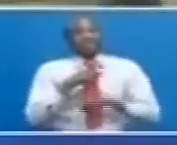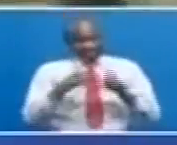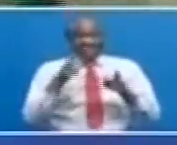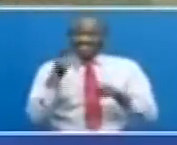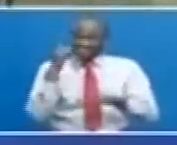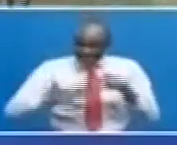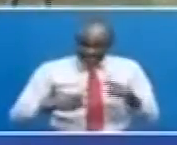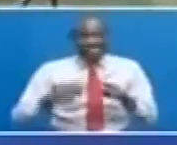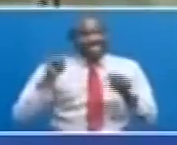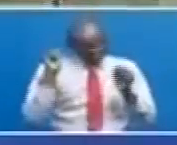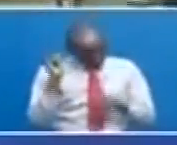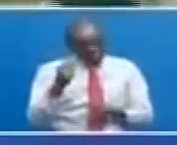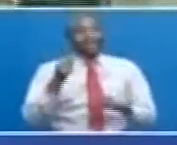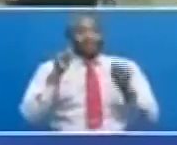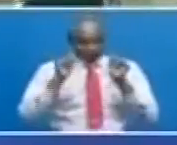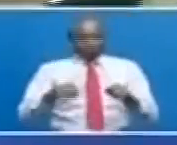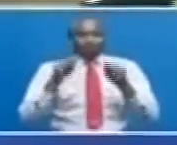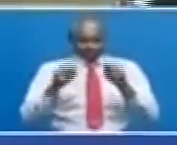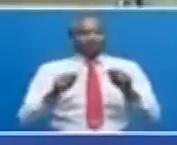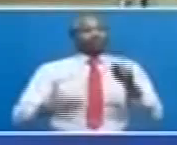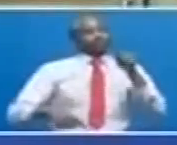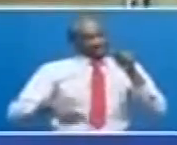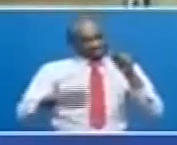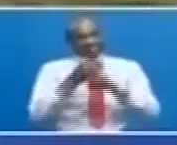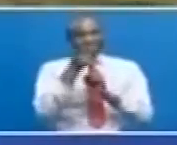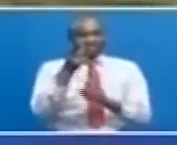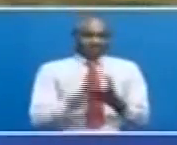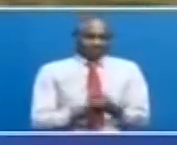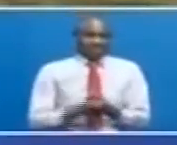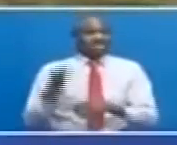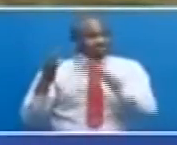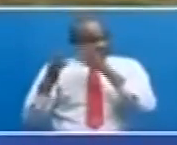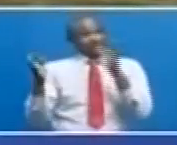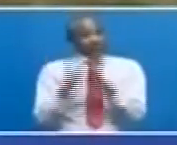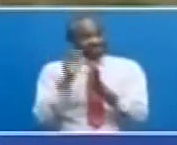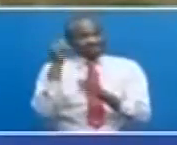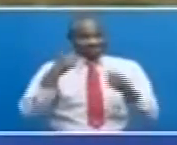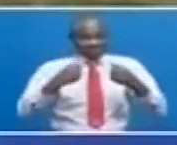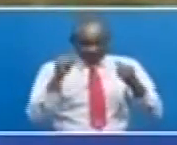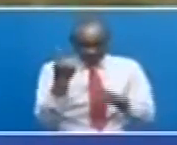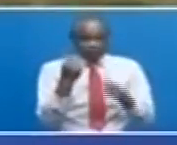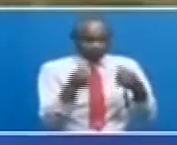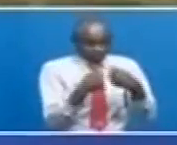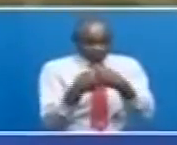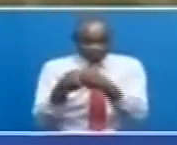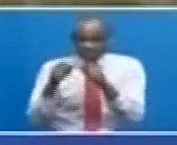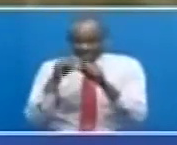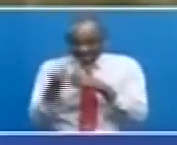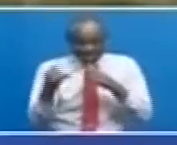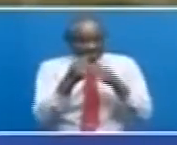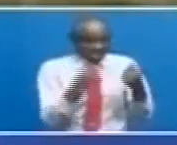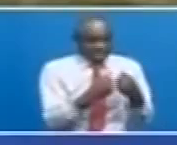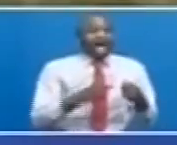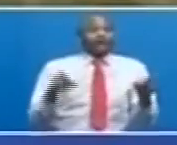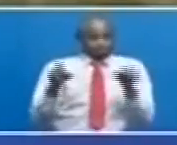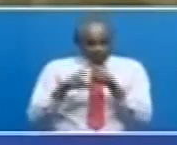this year Kenya feels it has what it takes to battle international heavyweights. Itategemea katika zile mechi za kwanza vile tutacheza na haswa